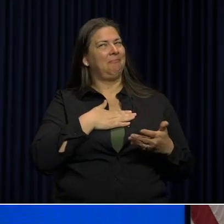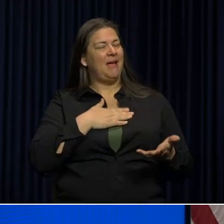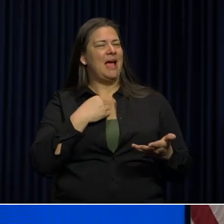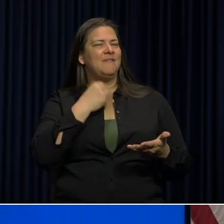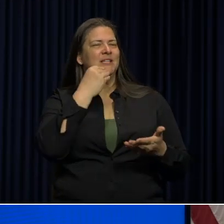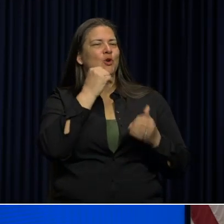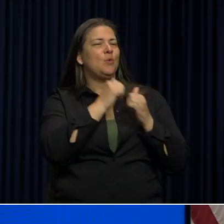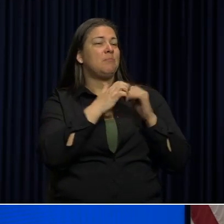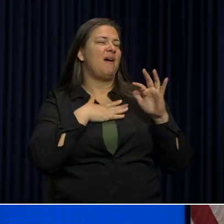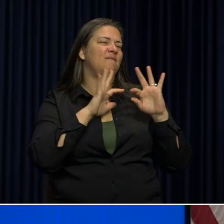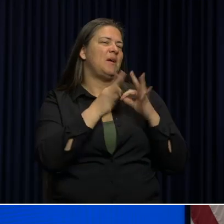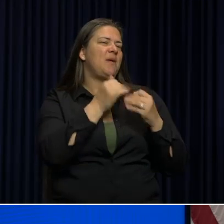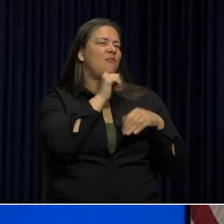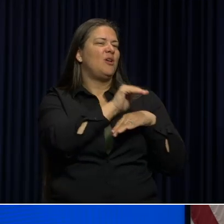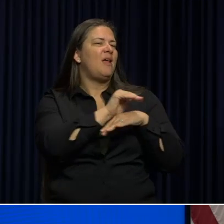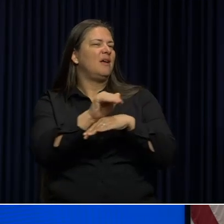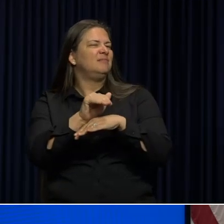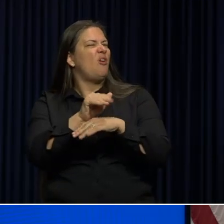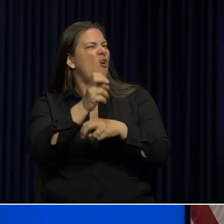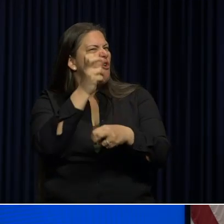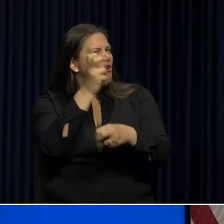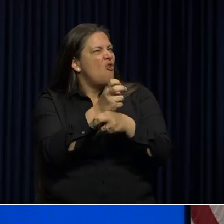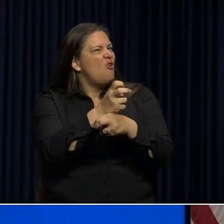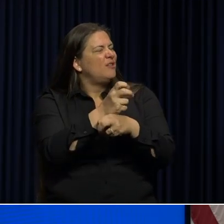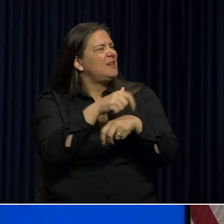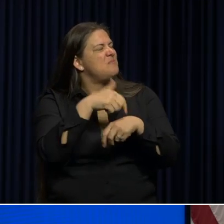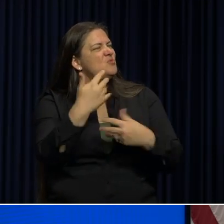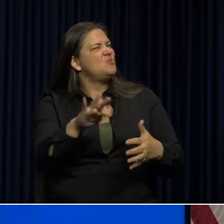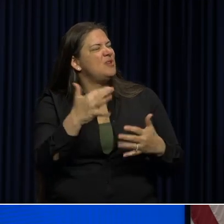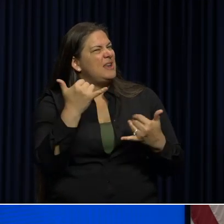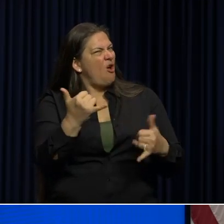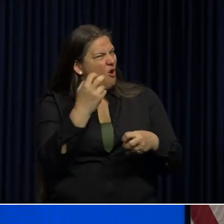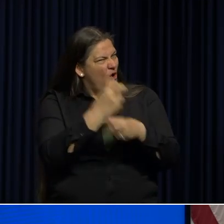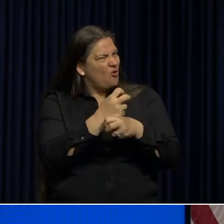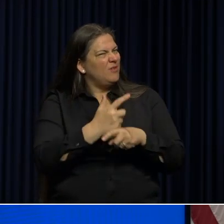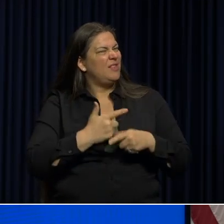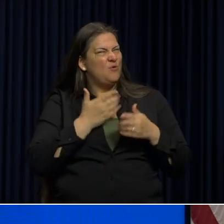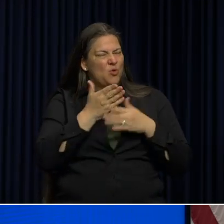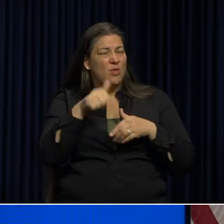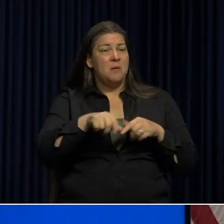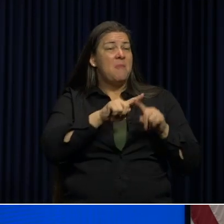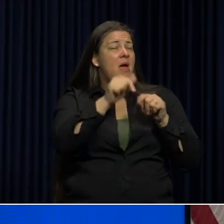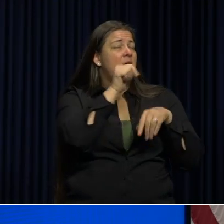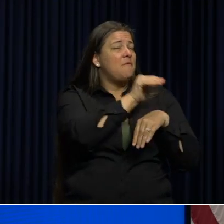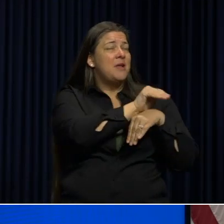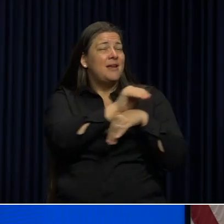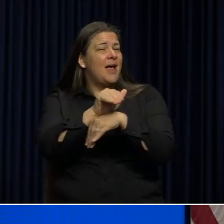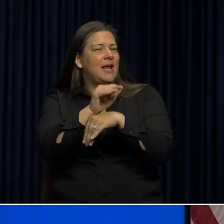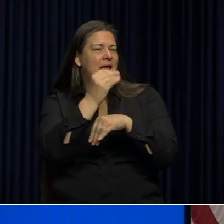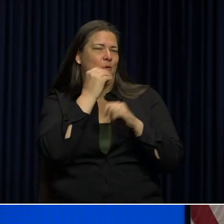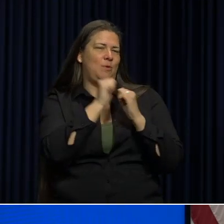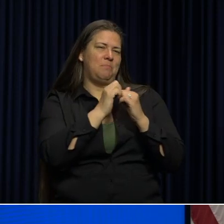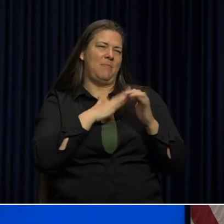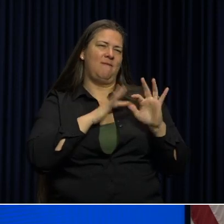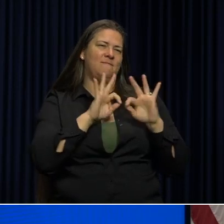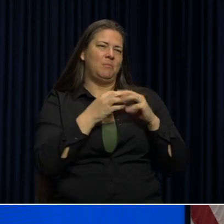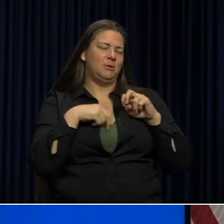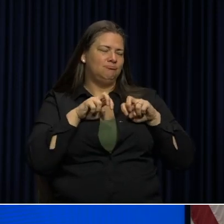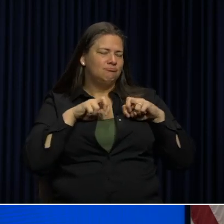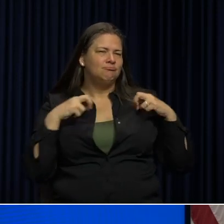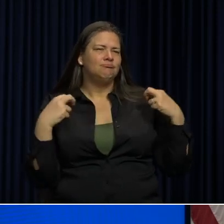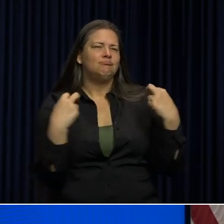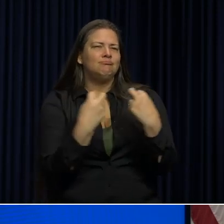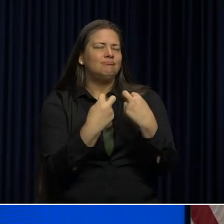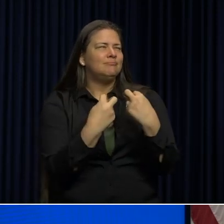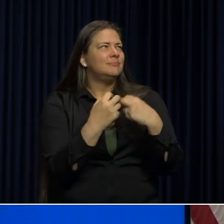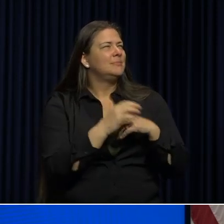it is difficult to live through, but I've had dinner with my family every single night, and I can't remember any